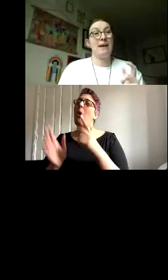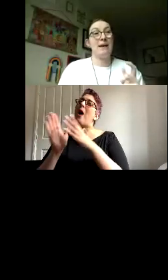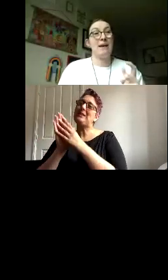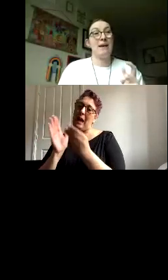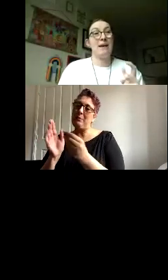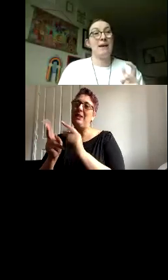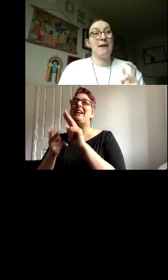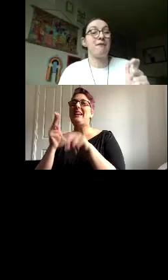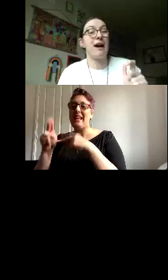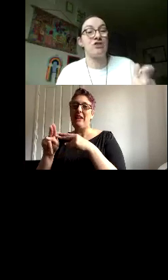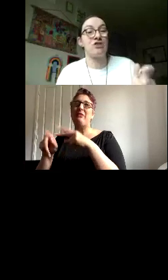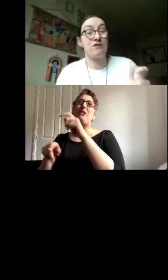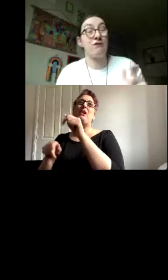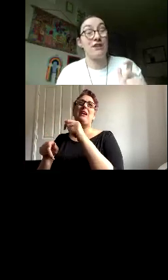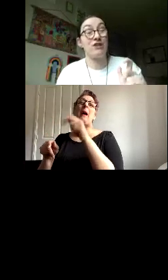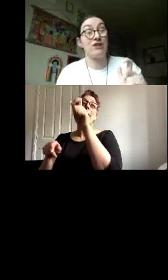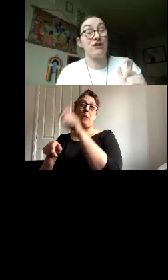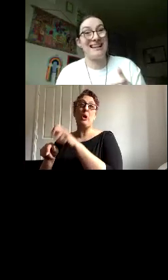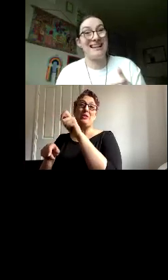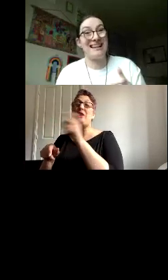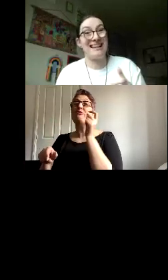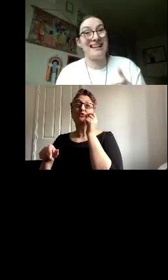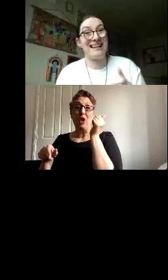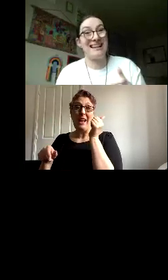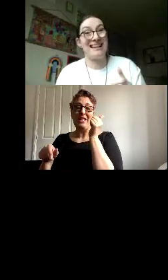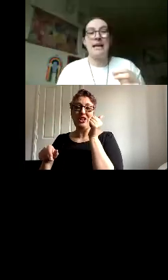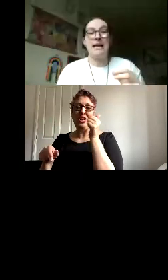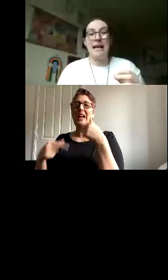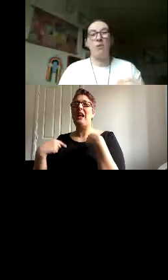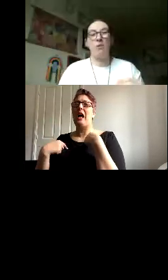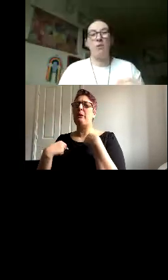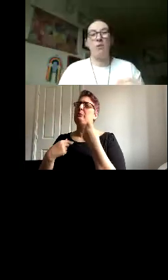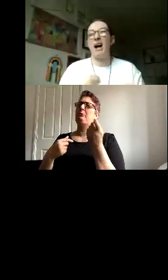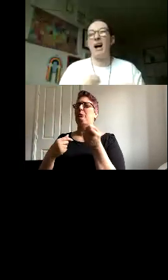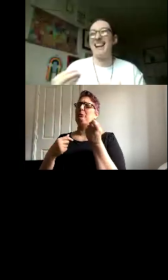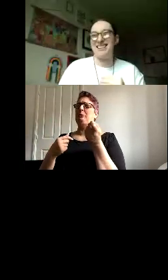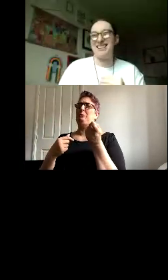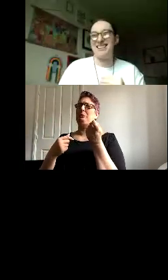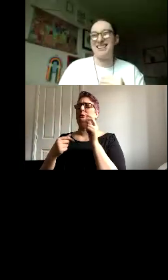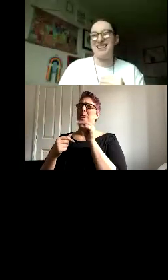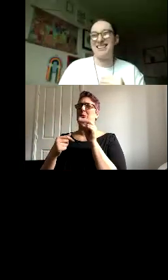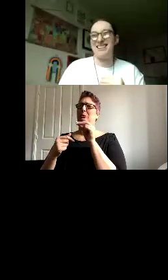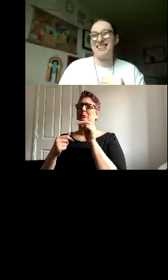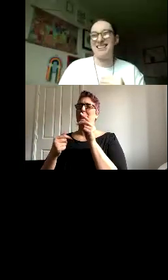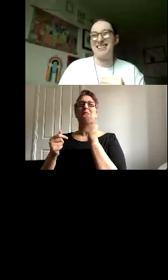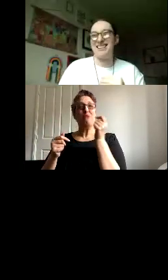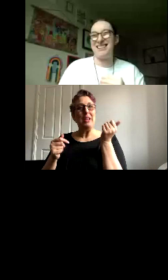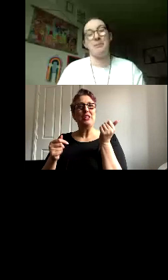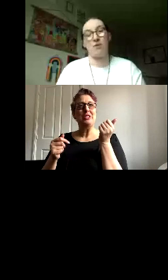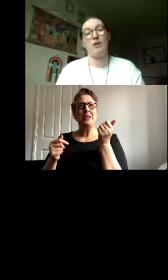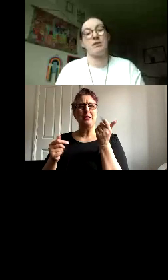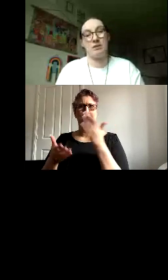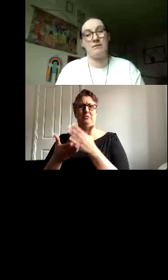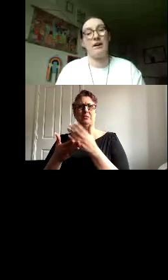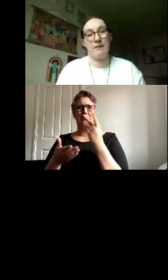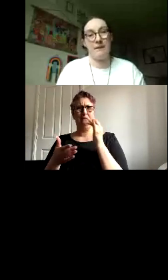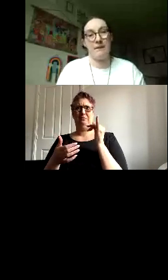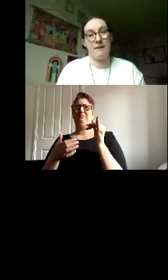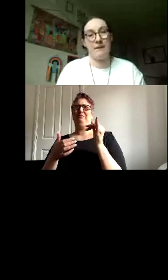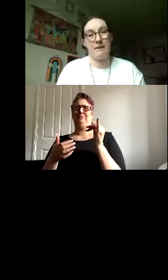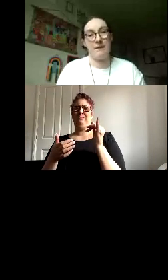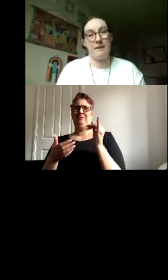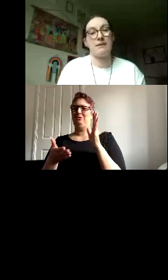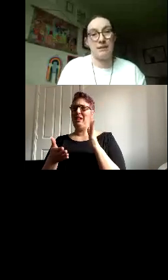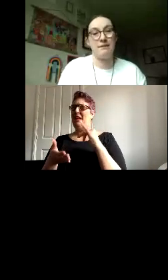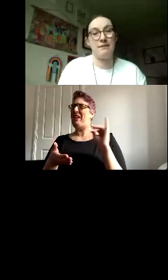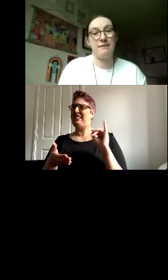putting on a French accent and then speaking English. By imitating somebody's language, and that can come across as very offensive.